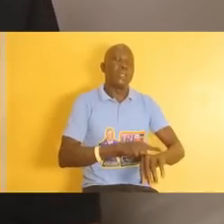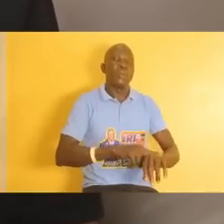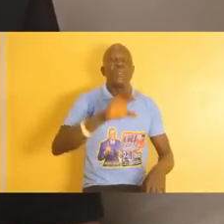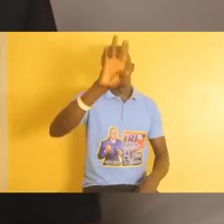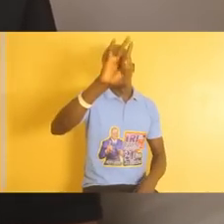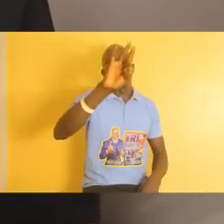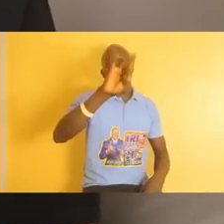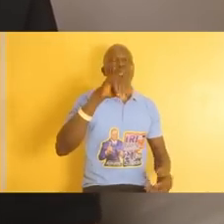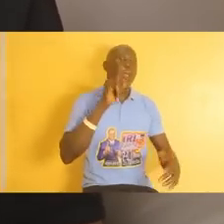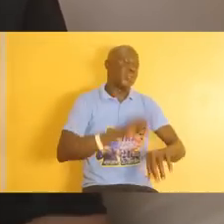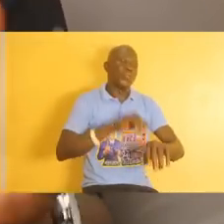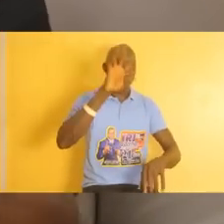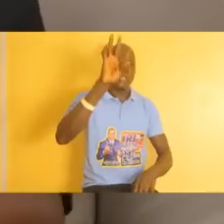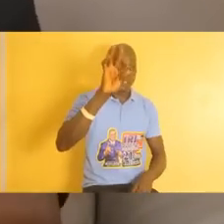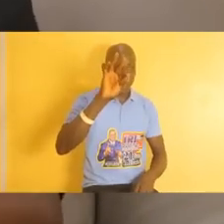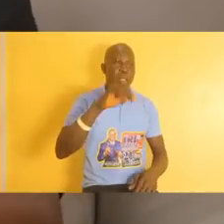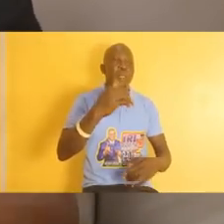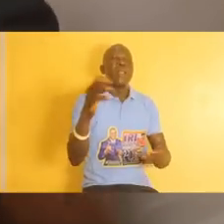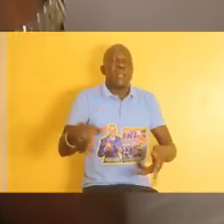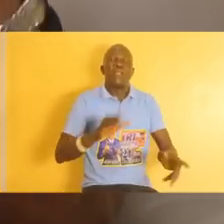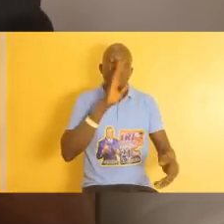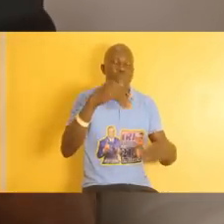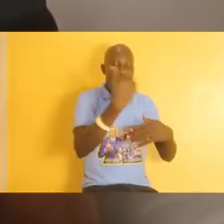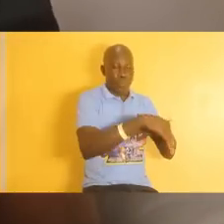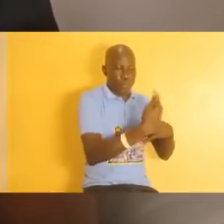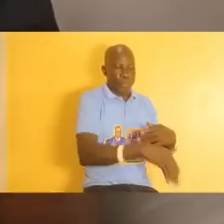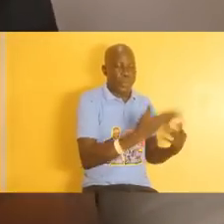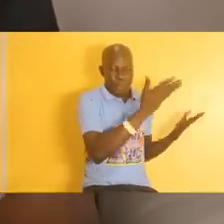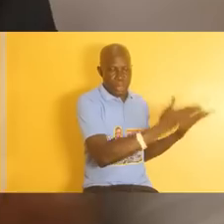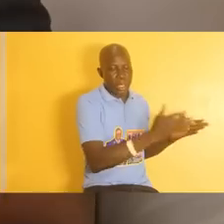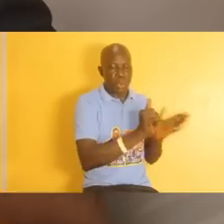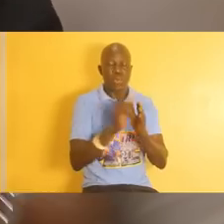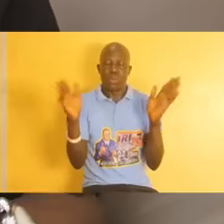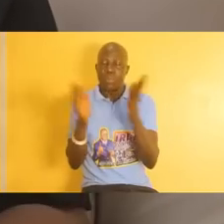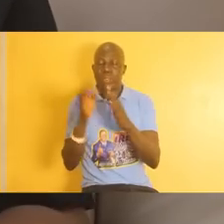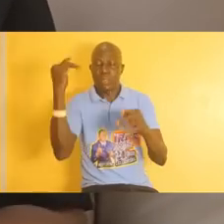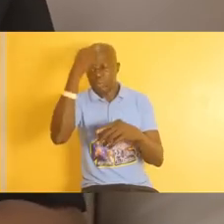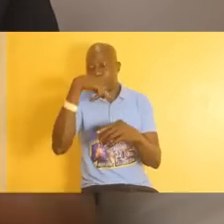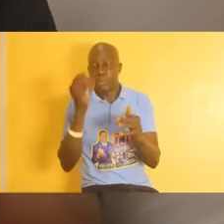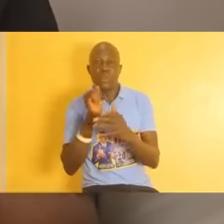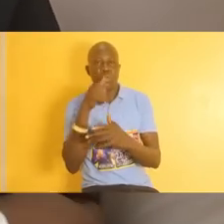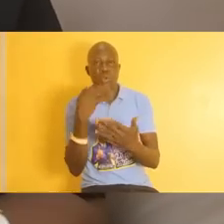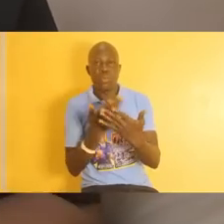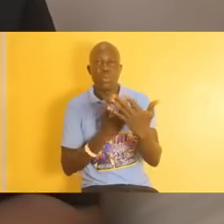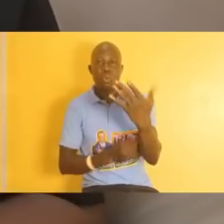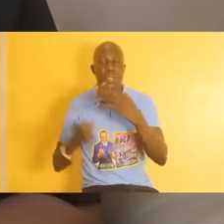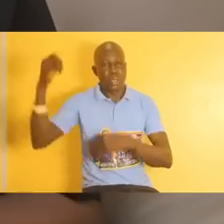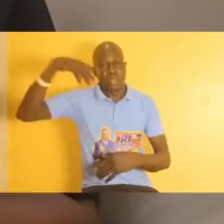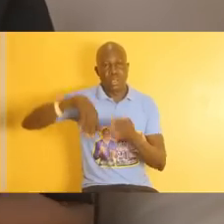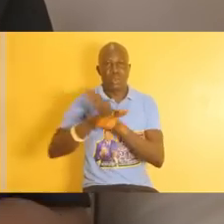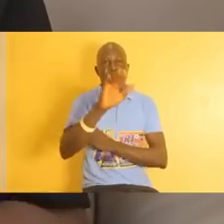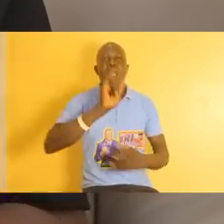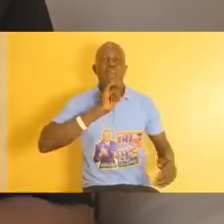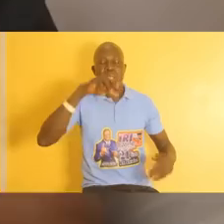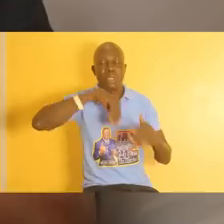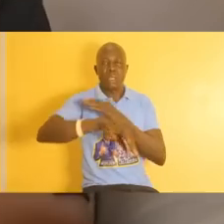gumejo by his sea. Gumesa tonight. Bread, you go away. Get your pay. Happy the glory figure. Meet of his law. La bar. More money by Christmas. How one do